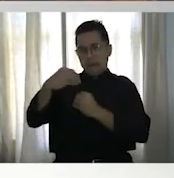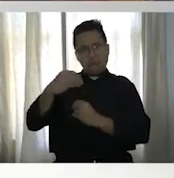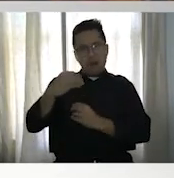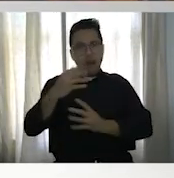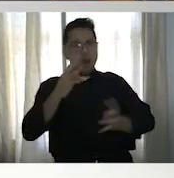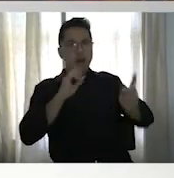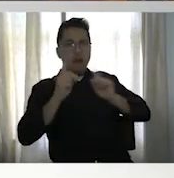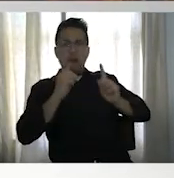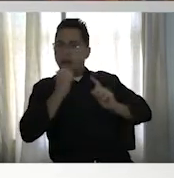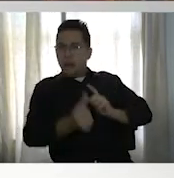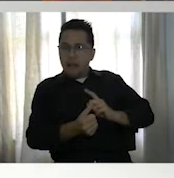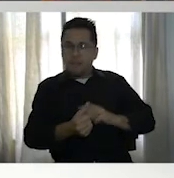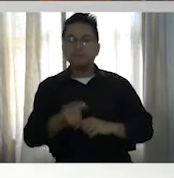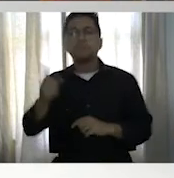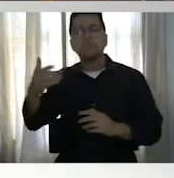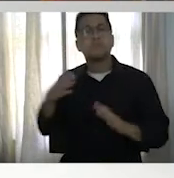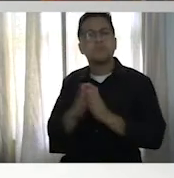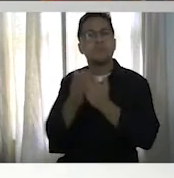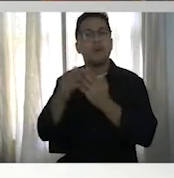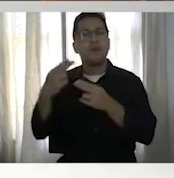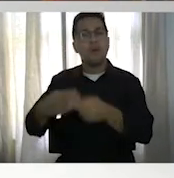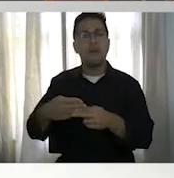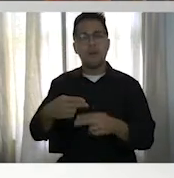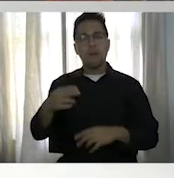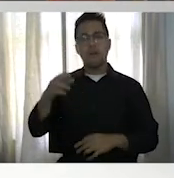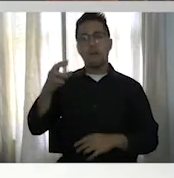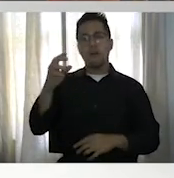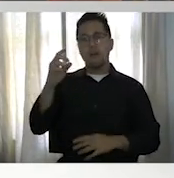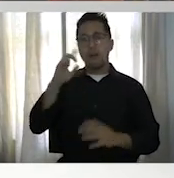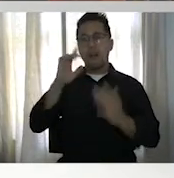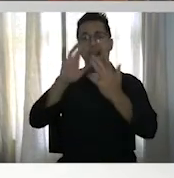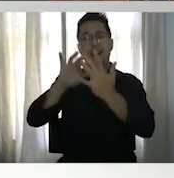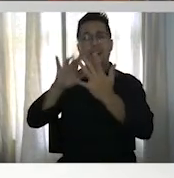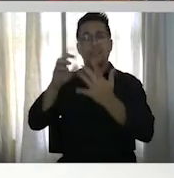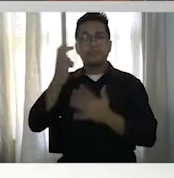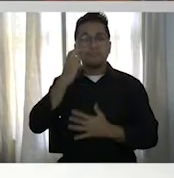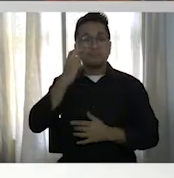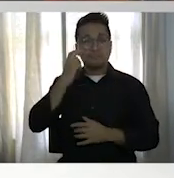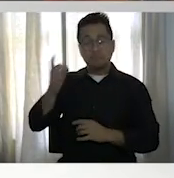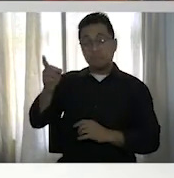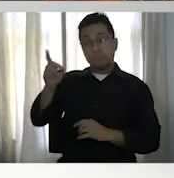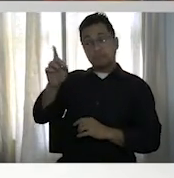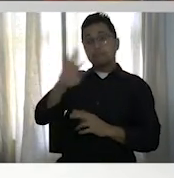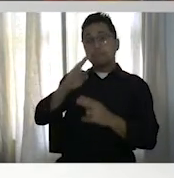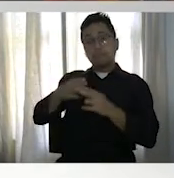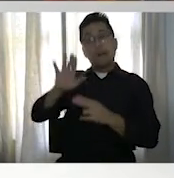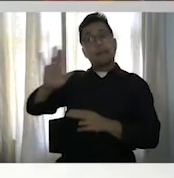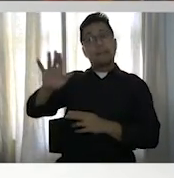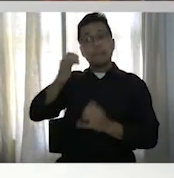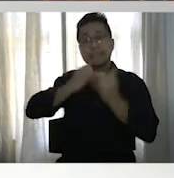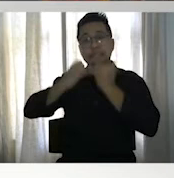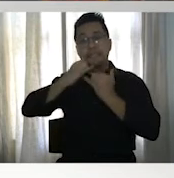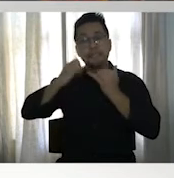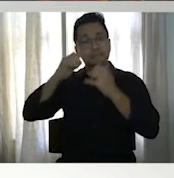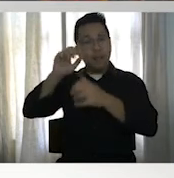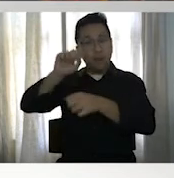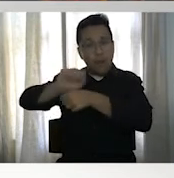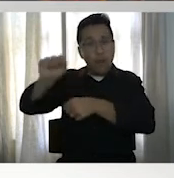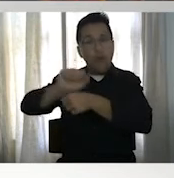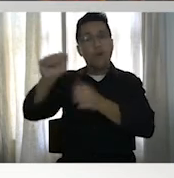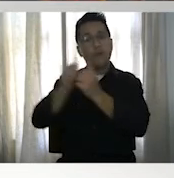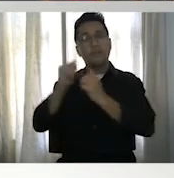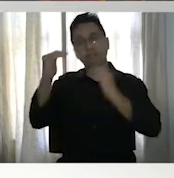There's a book called Context Blindness where he talks about his mistakes of working with adults, that they were